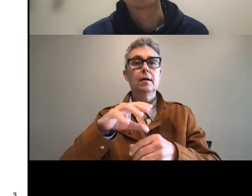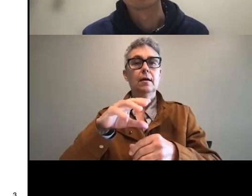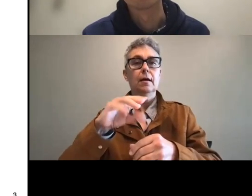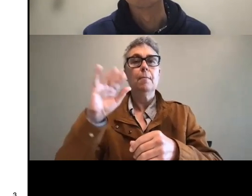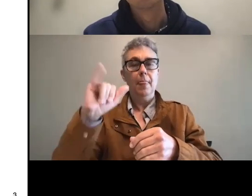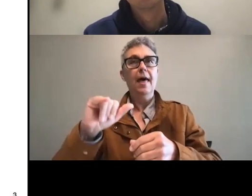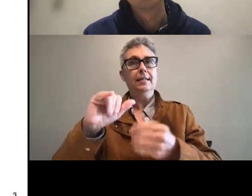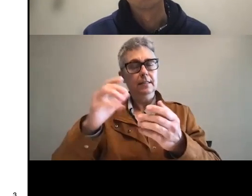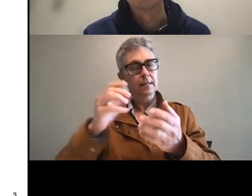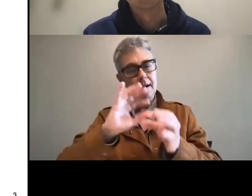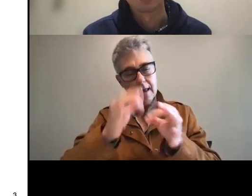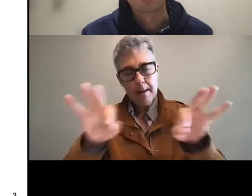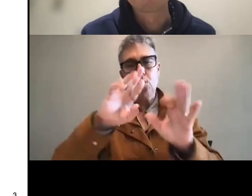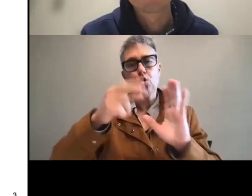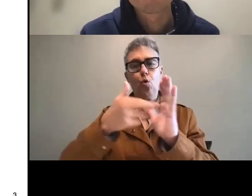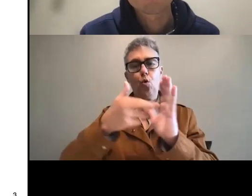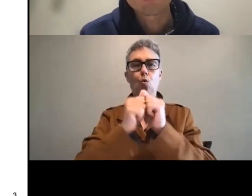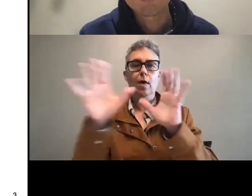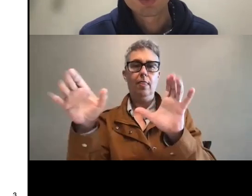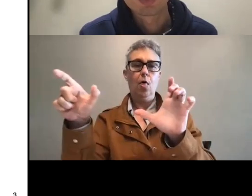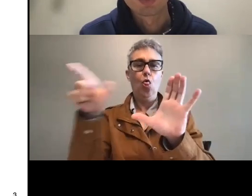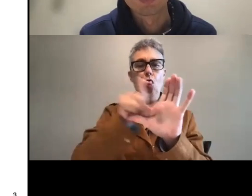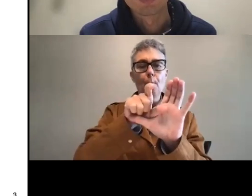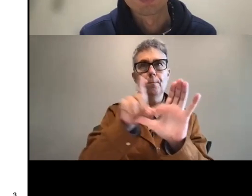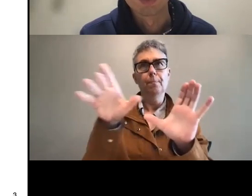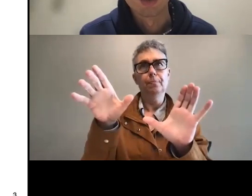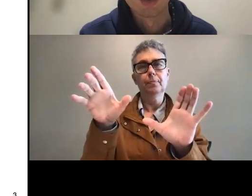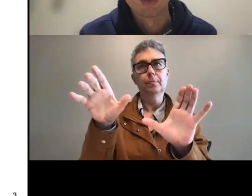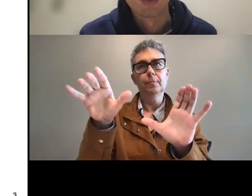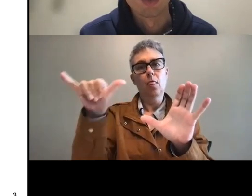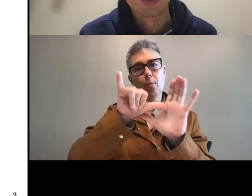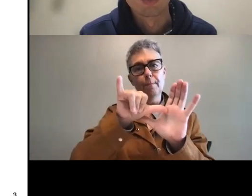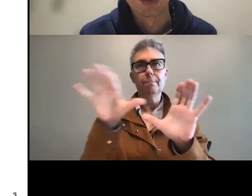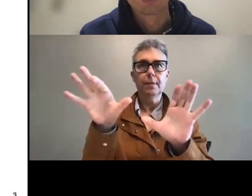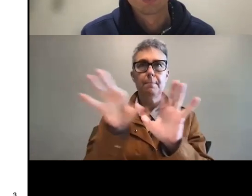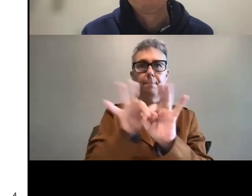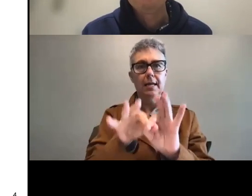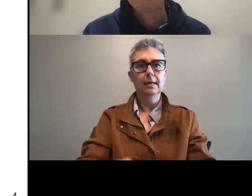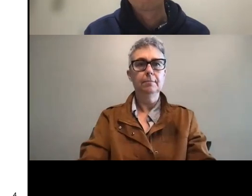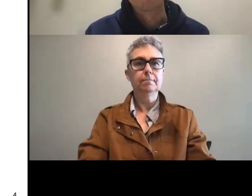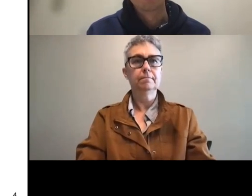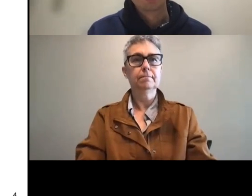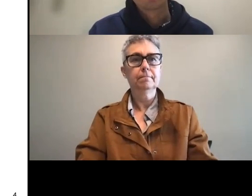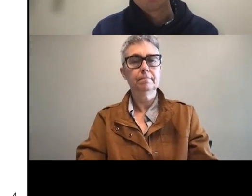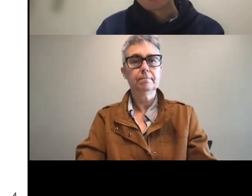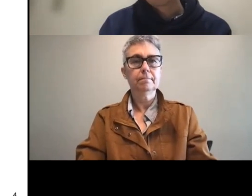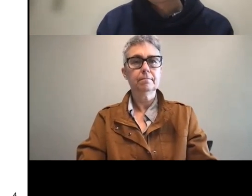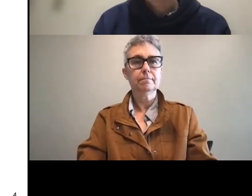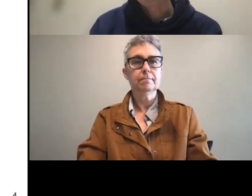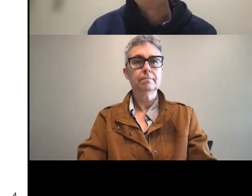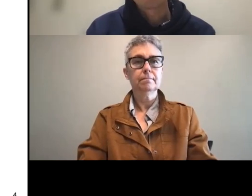plays the central role of binding. So, okay, cool.